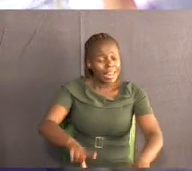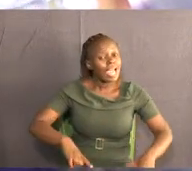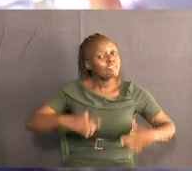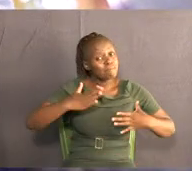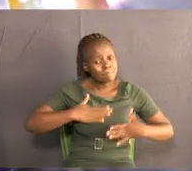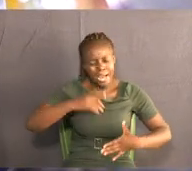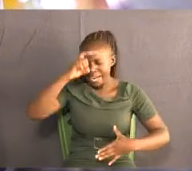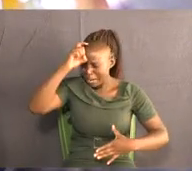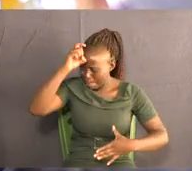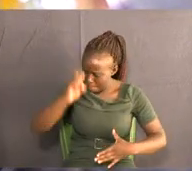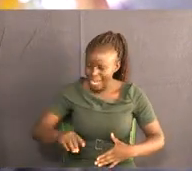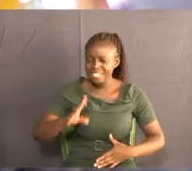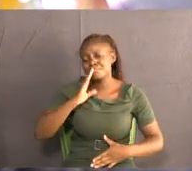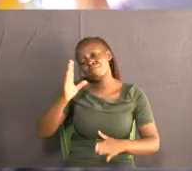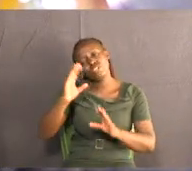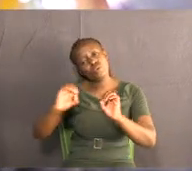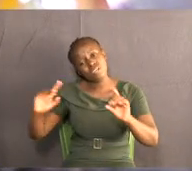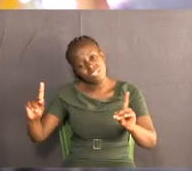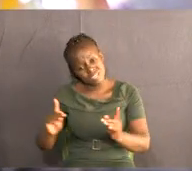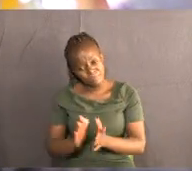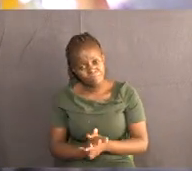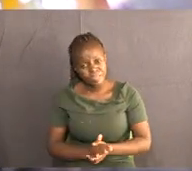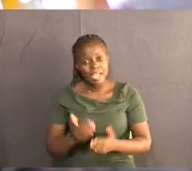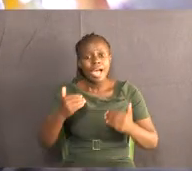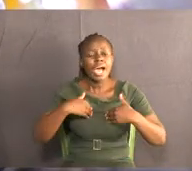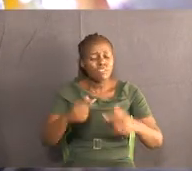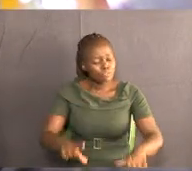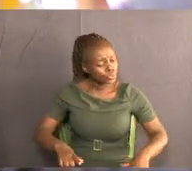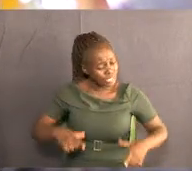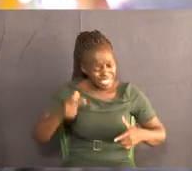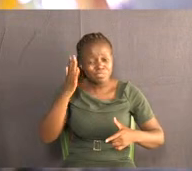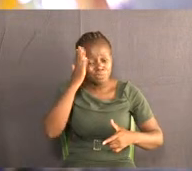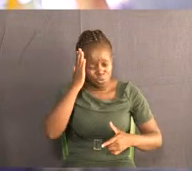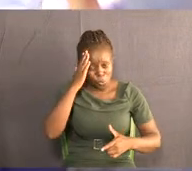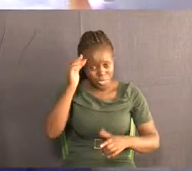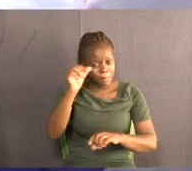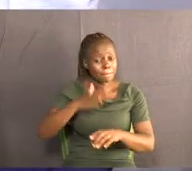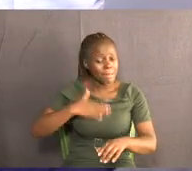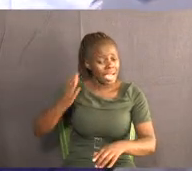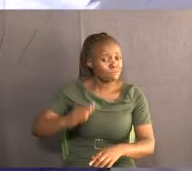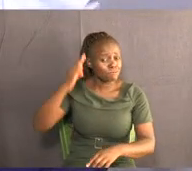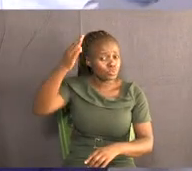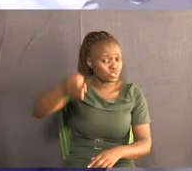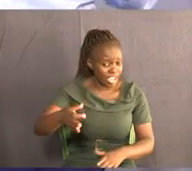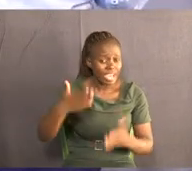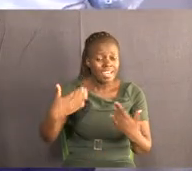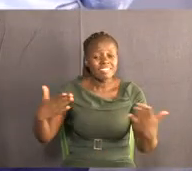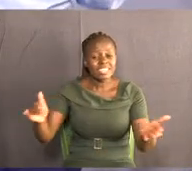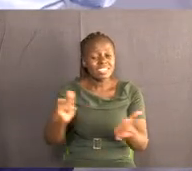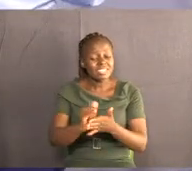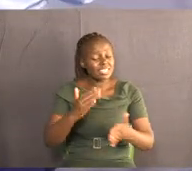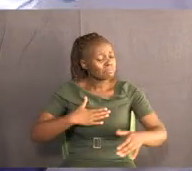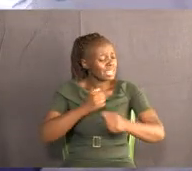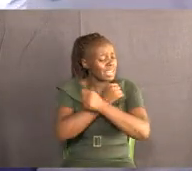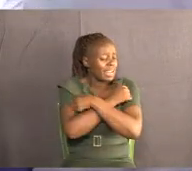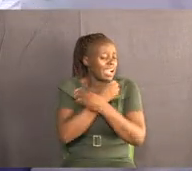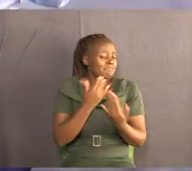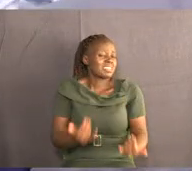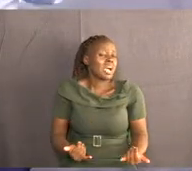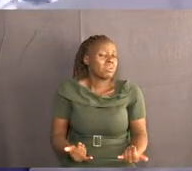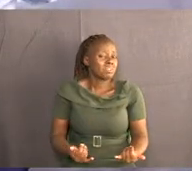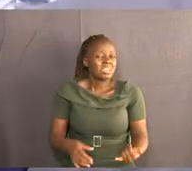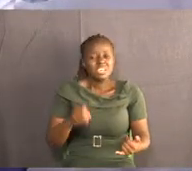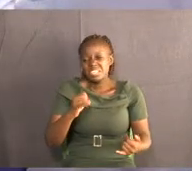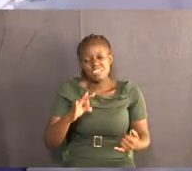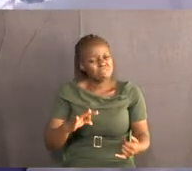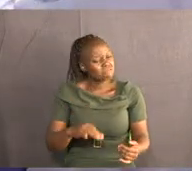to live like a person who knows that there's life after death, and that means that the things that I'm holding dear to now, if they are